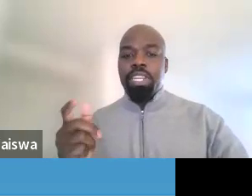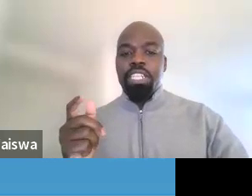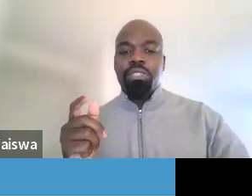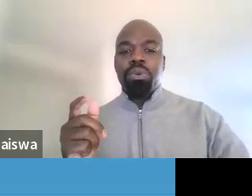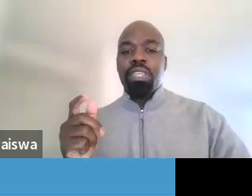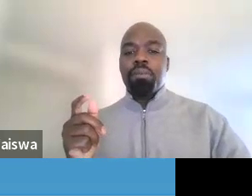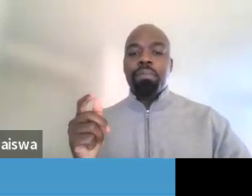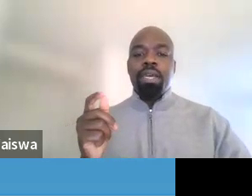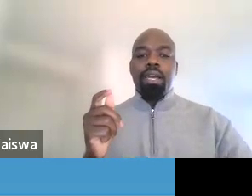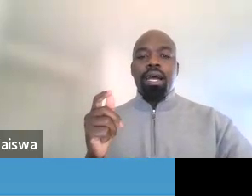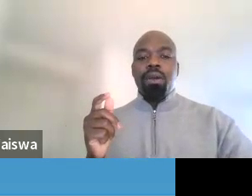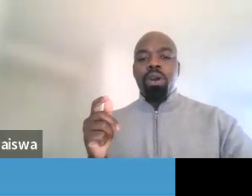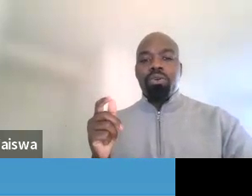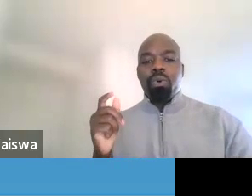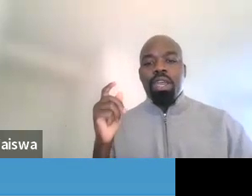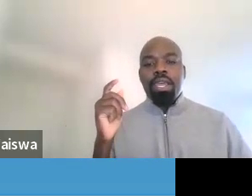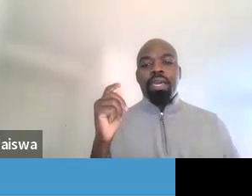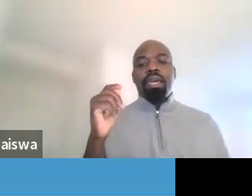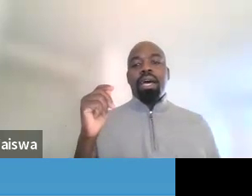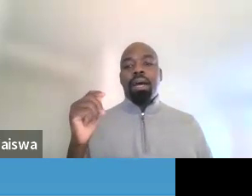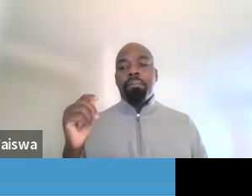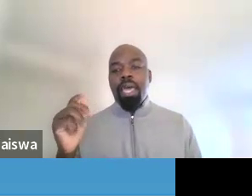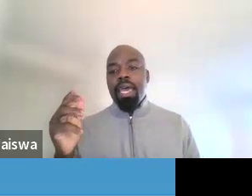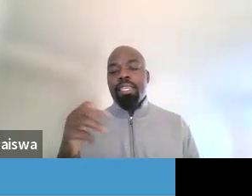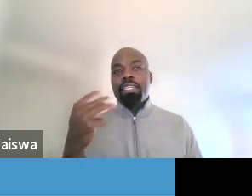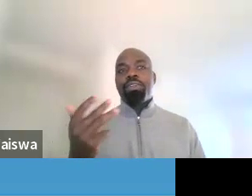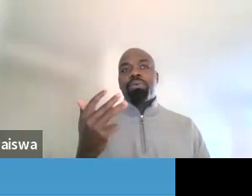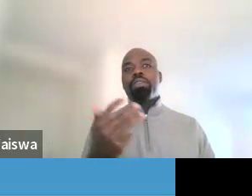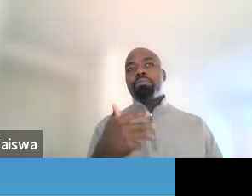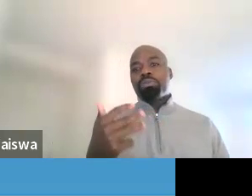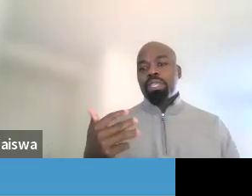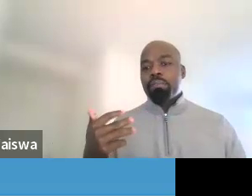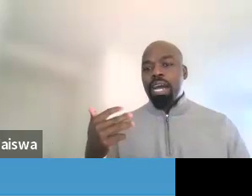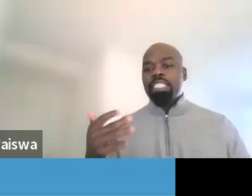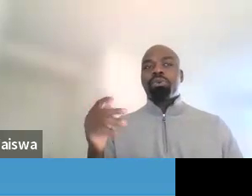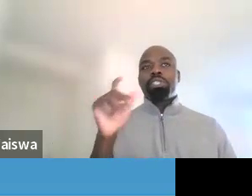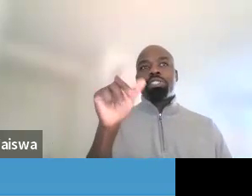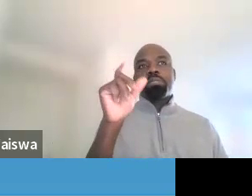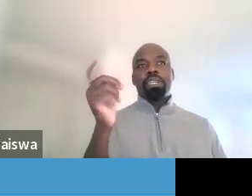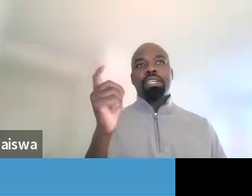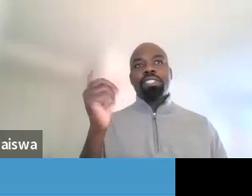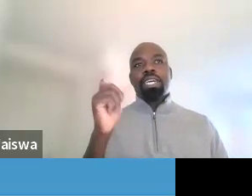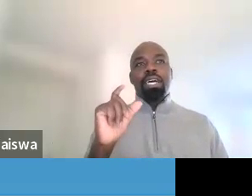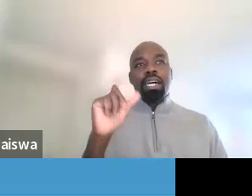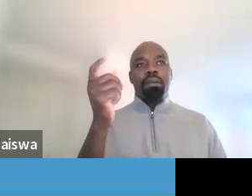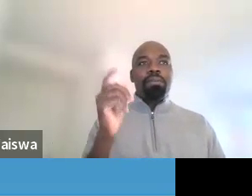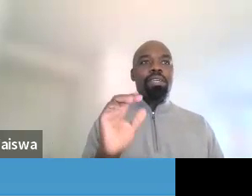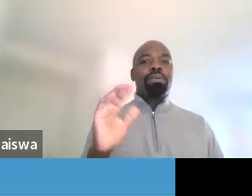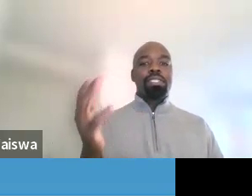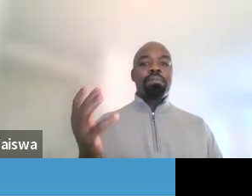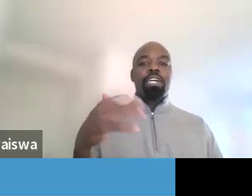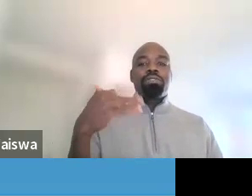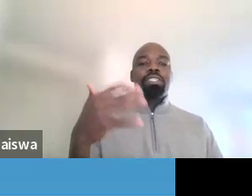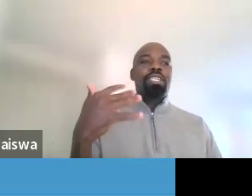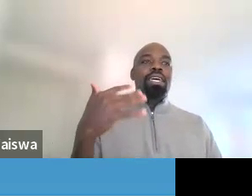that connection with them one-on-one. And when you meet with them, ask questions, because